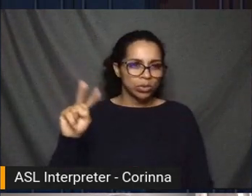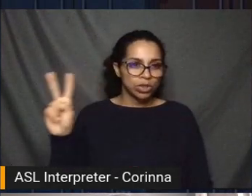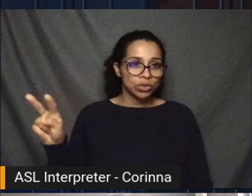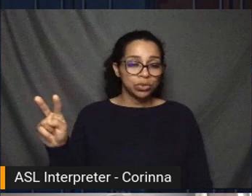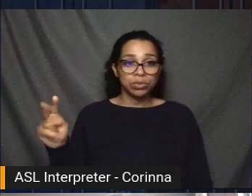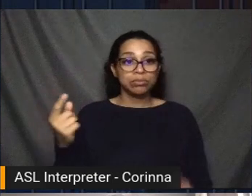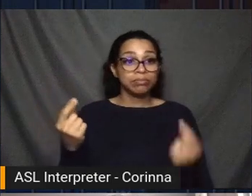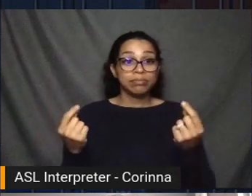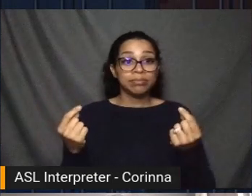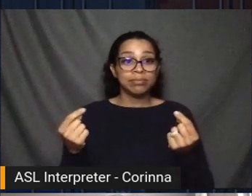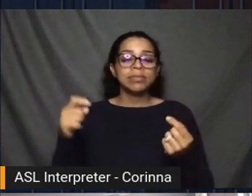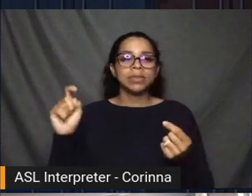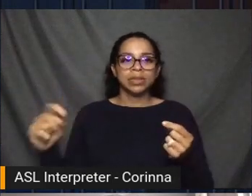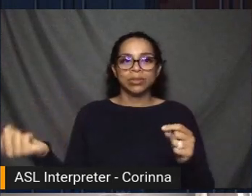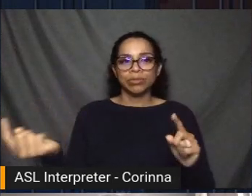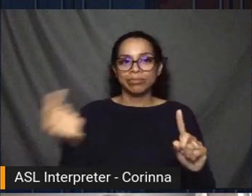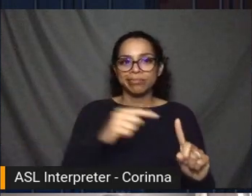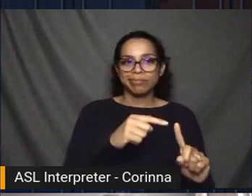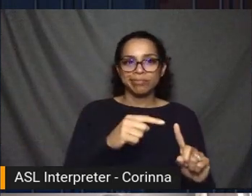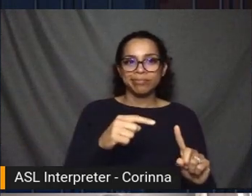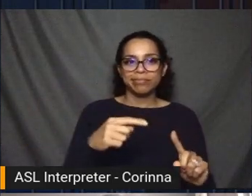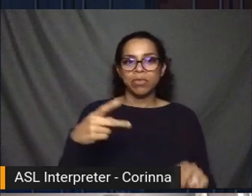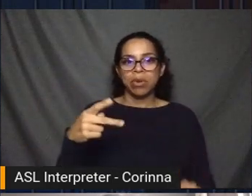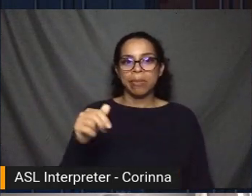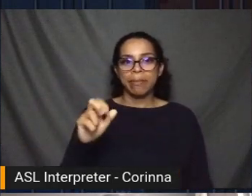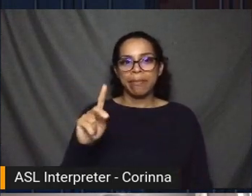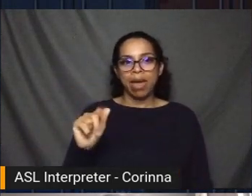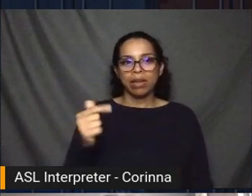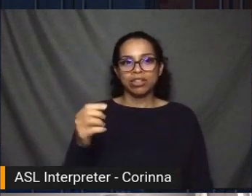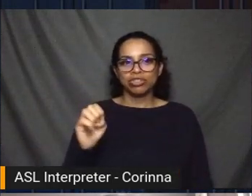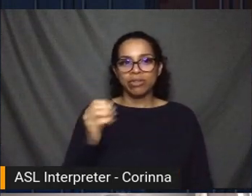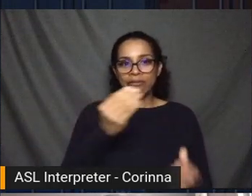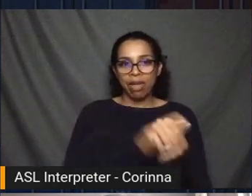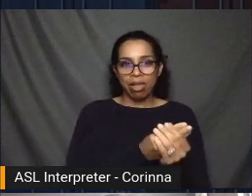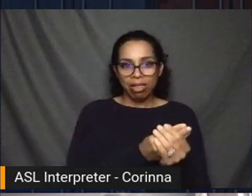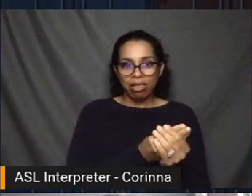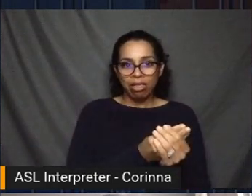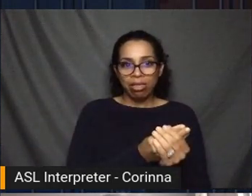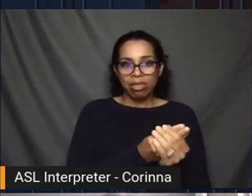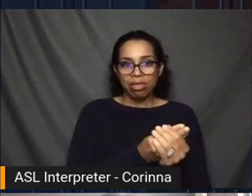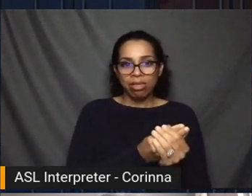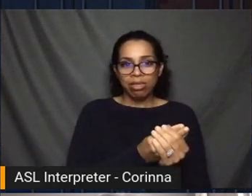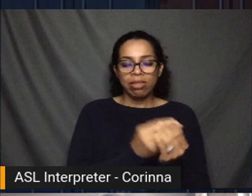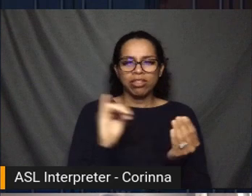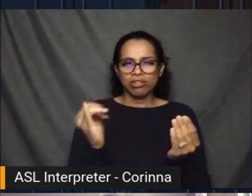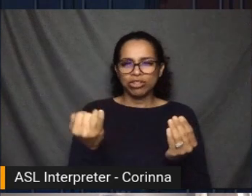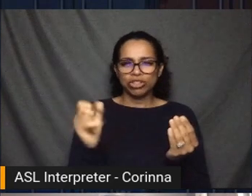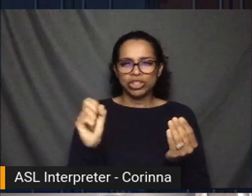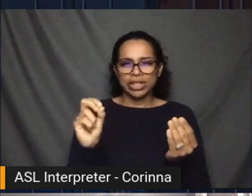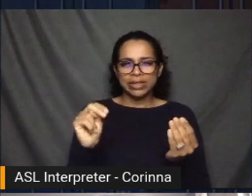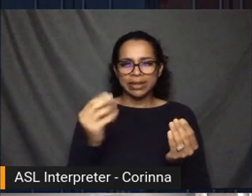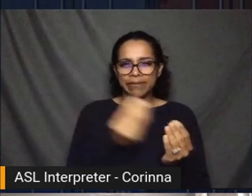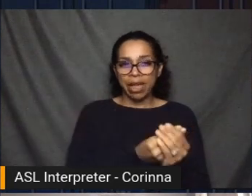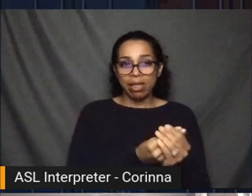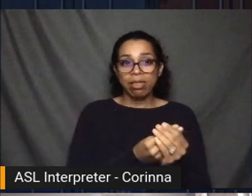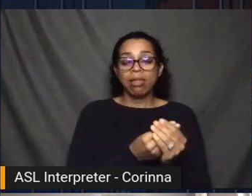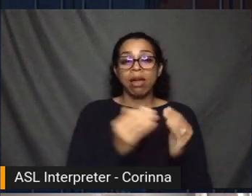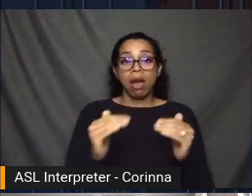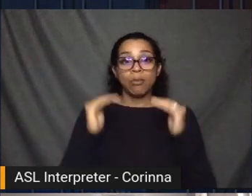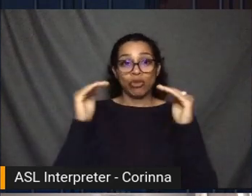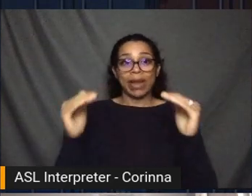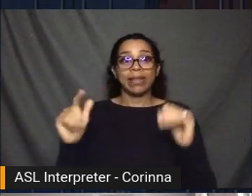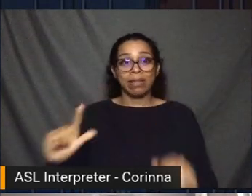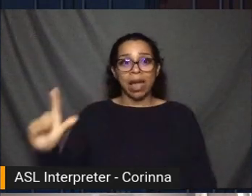is go to our package.json file, upgrade this library, and say, please give